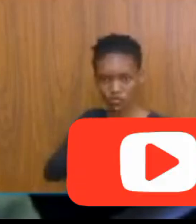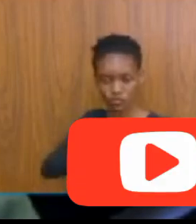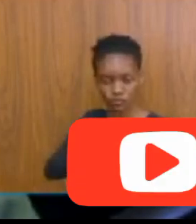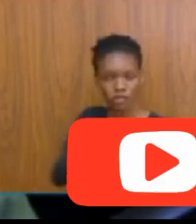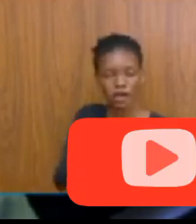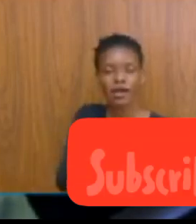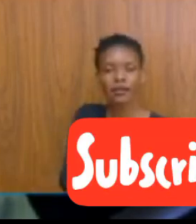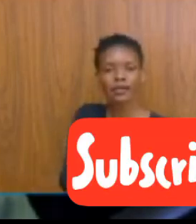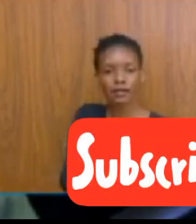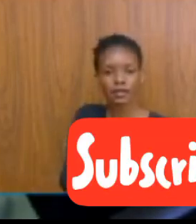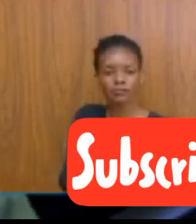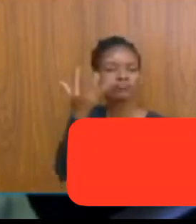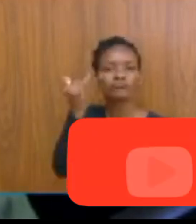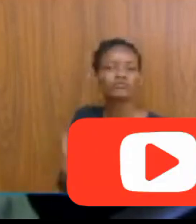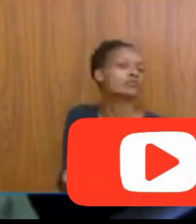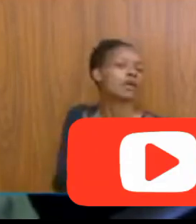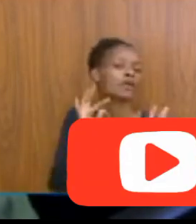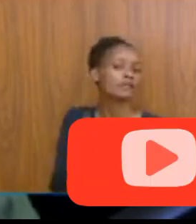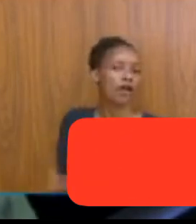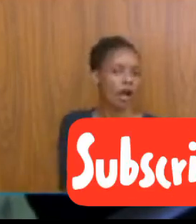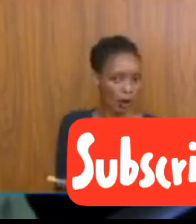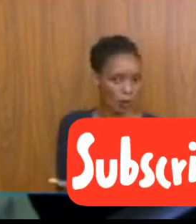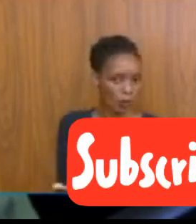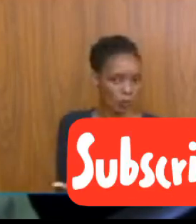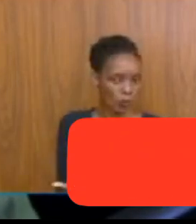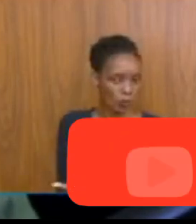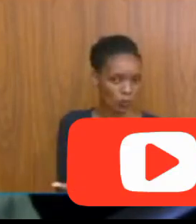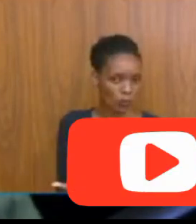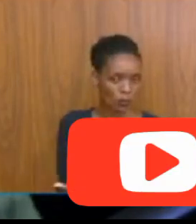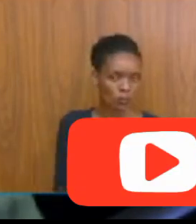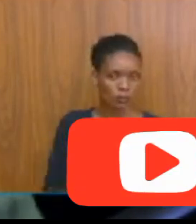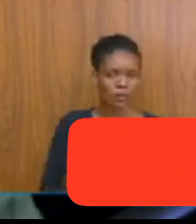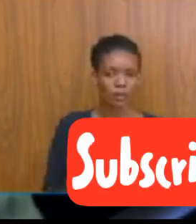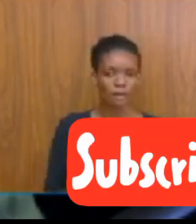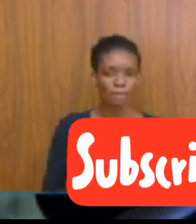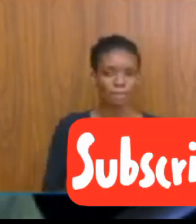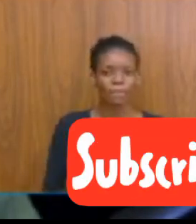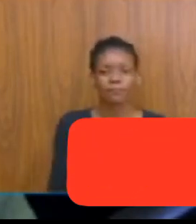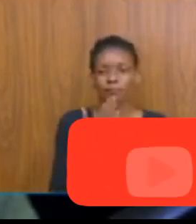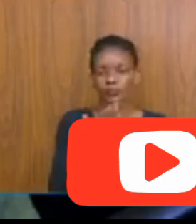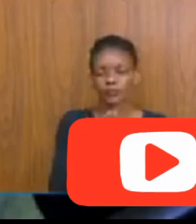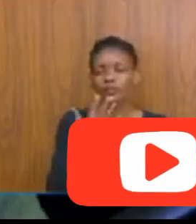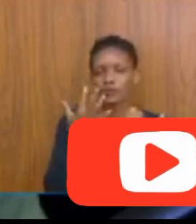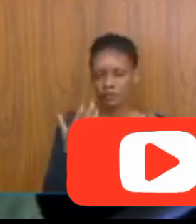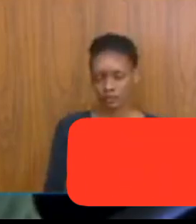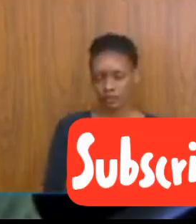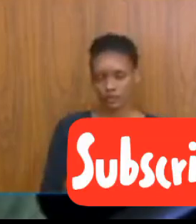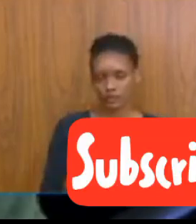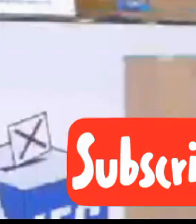that belongs, whose signature belongs to that ID number? Thank you very much.